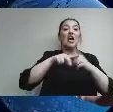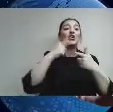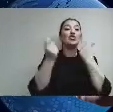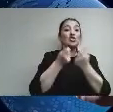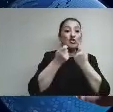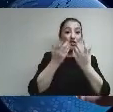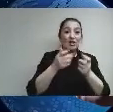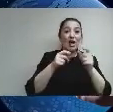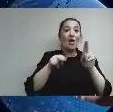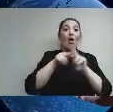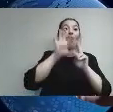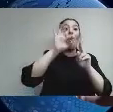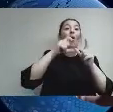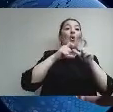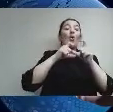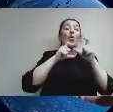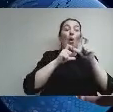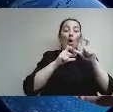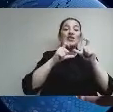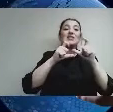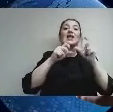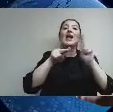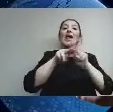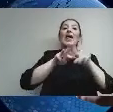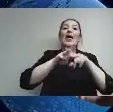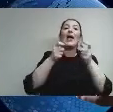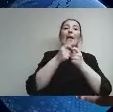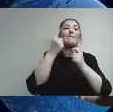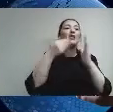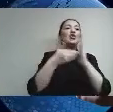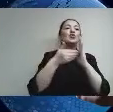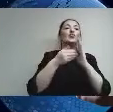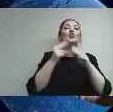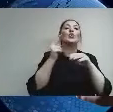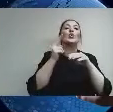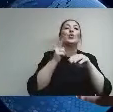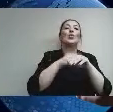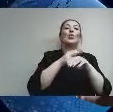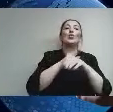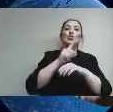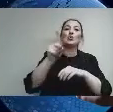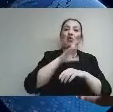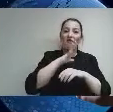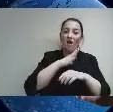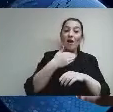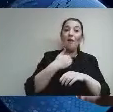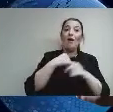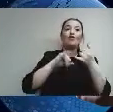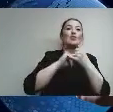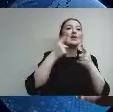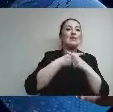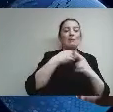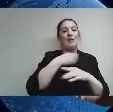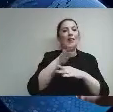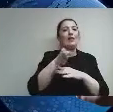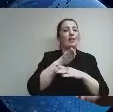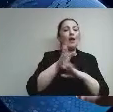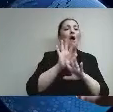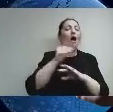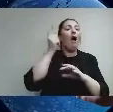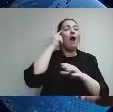course. And I didn't have any idea of becoming an entrepreneur back in the time.